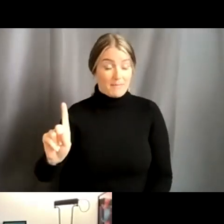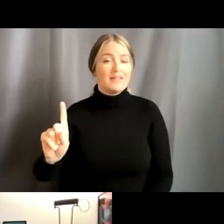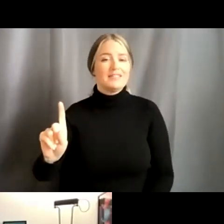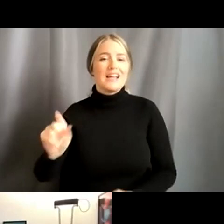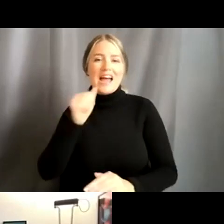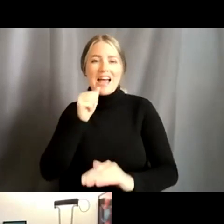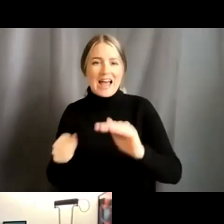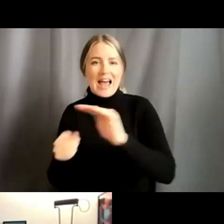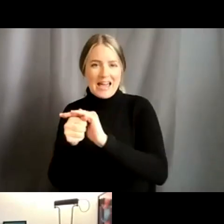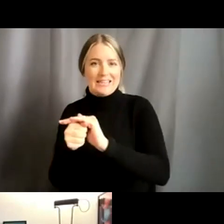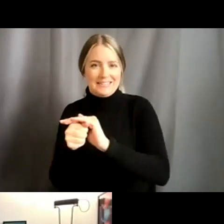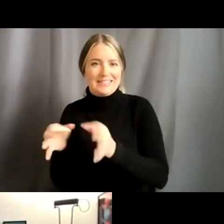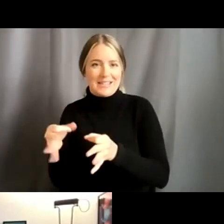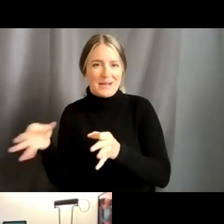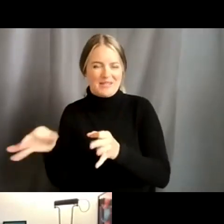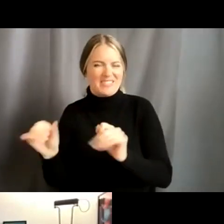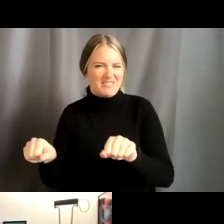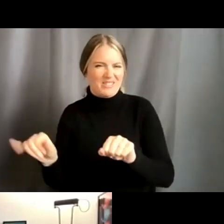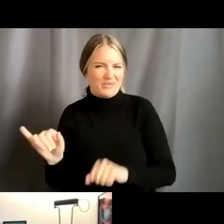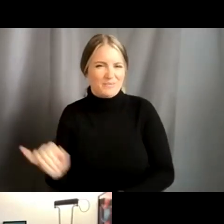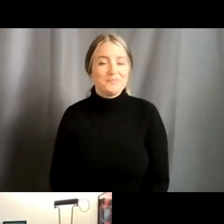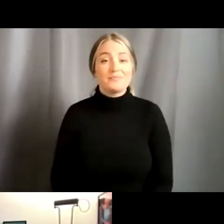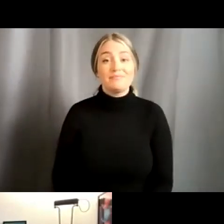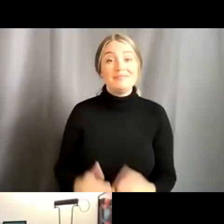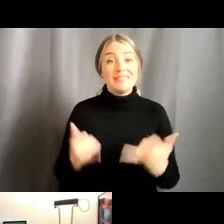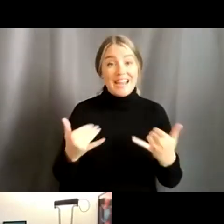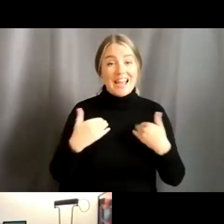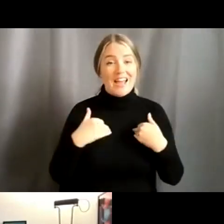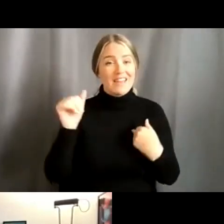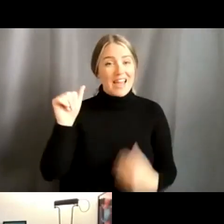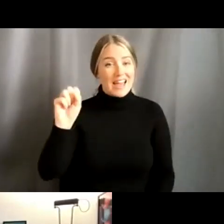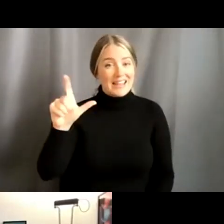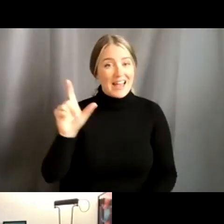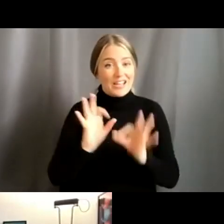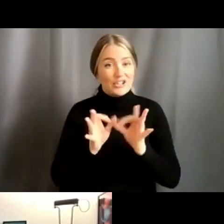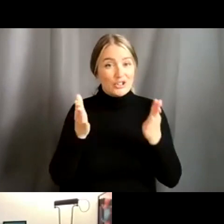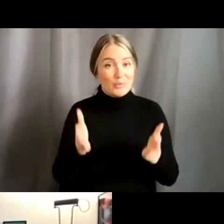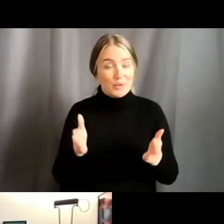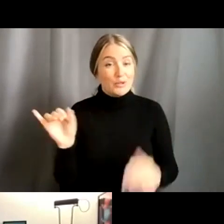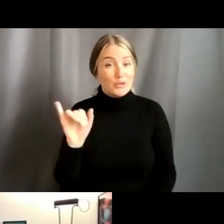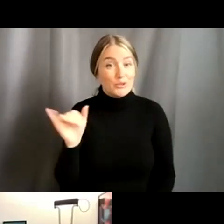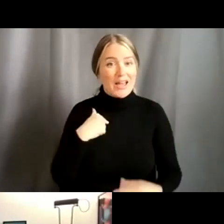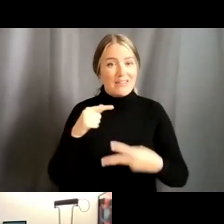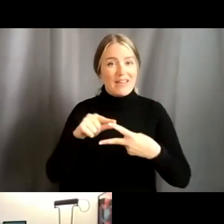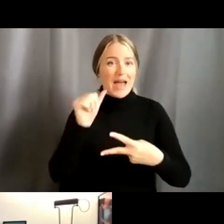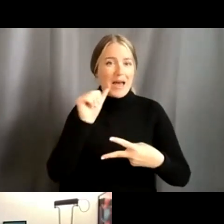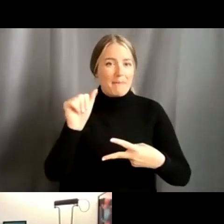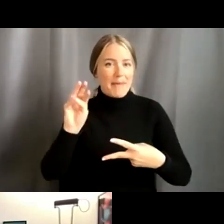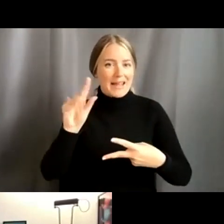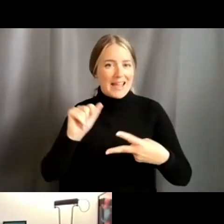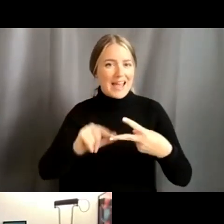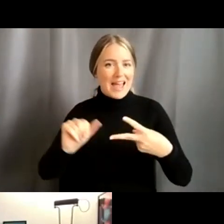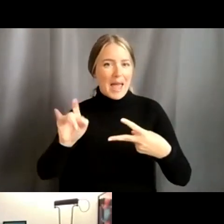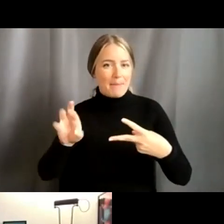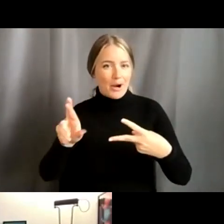Subtitle. Today's Lunch and Learn also has ASL interpretation. We have spotlighted Amanda and Amber, our interpreters. Thank you